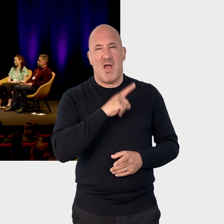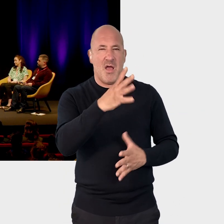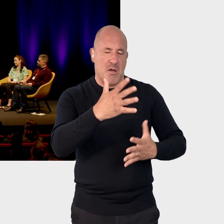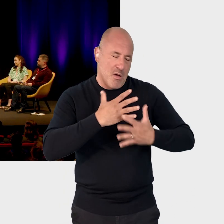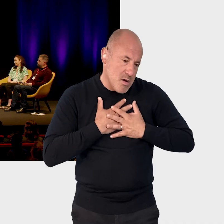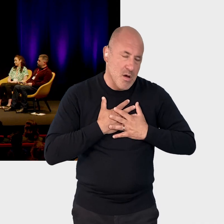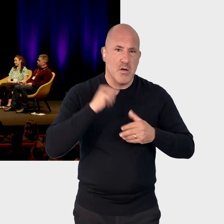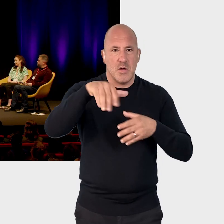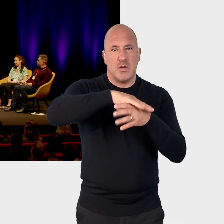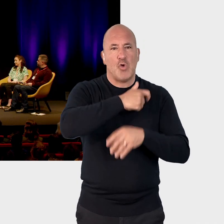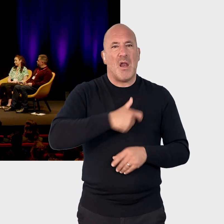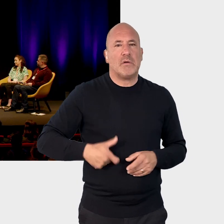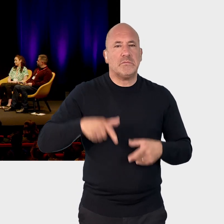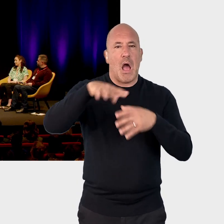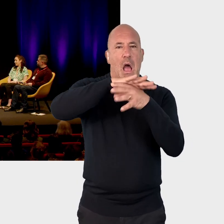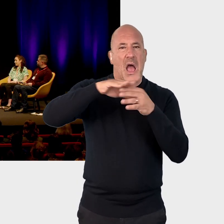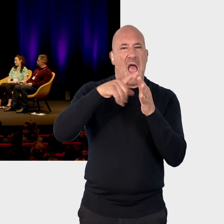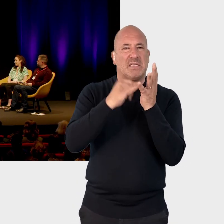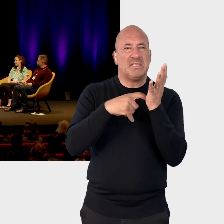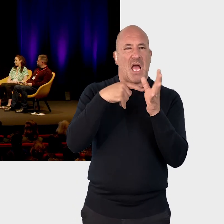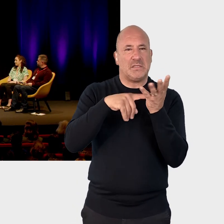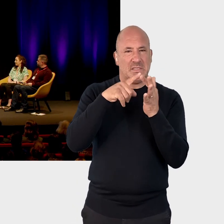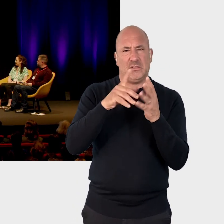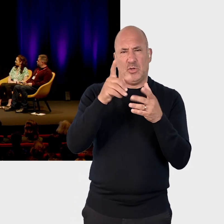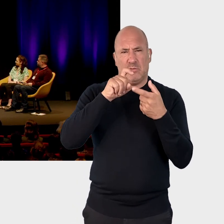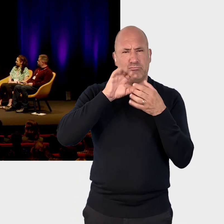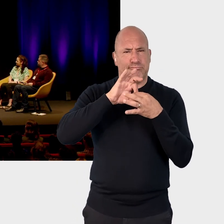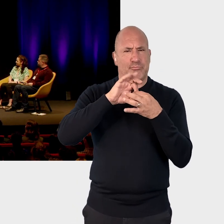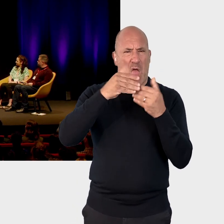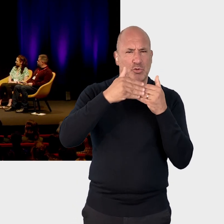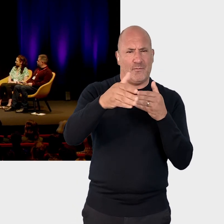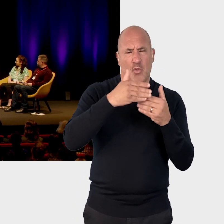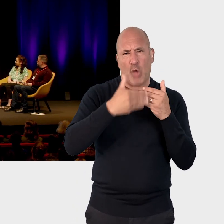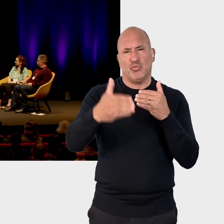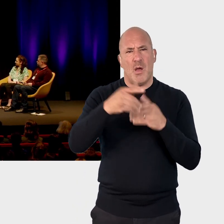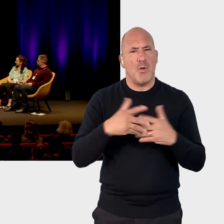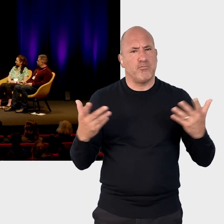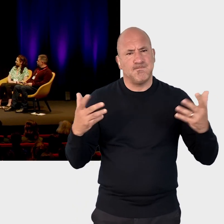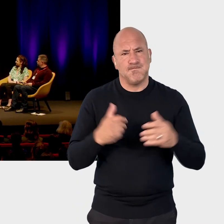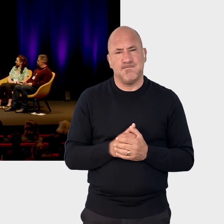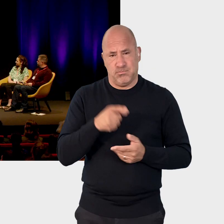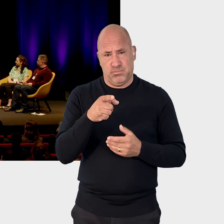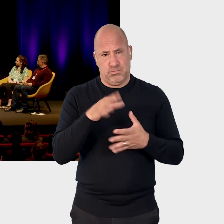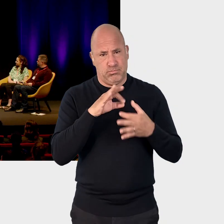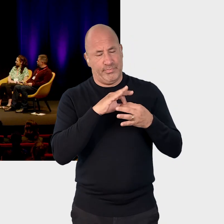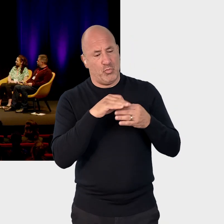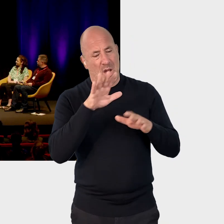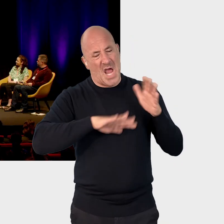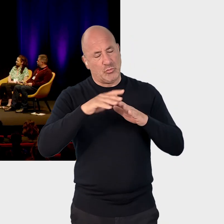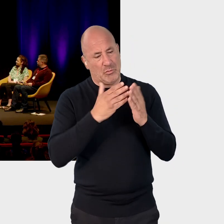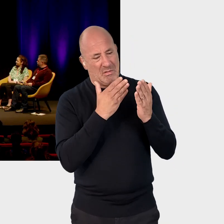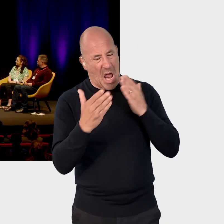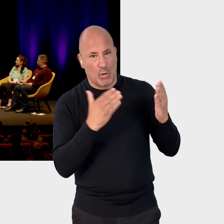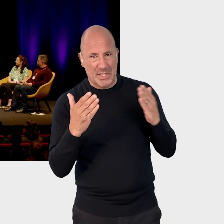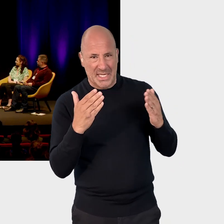And I guess I'll ask you, Sally, because you talk, very passionately about that estate and a kind of long-term relationship from that. What do you think